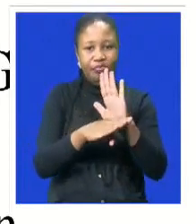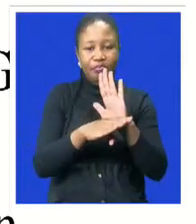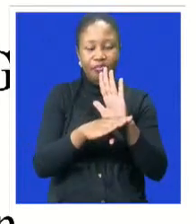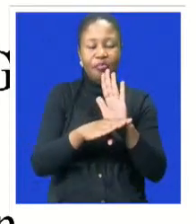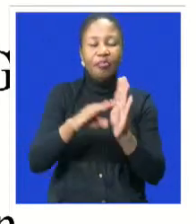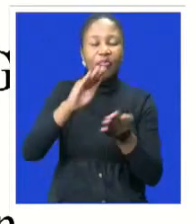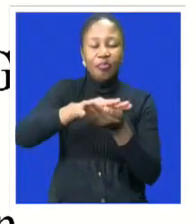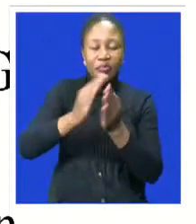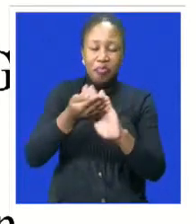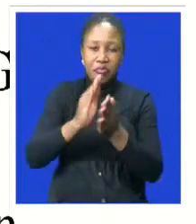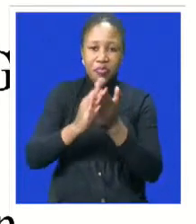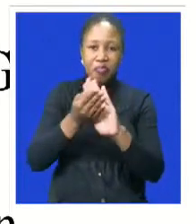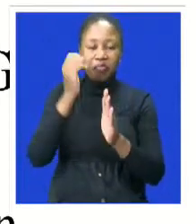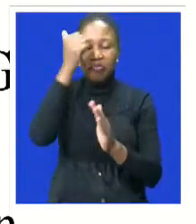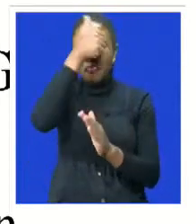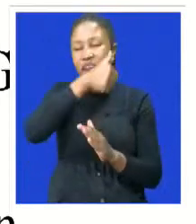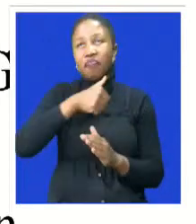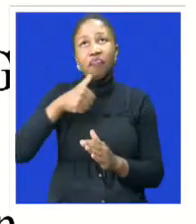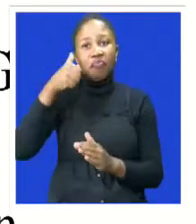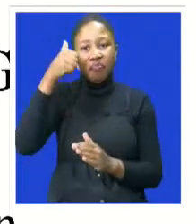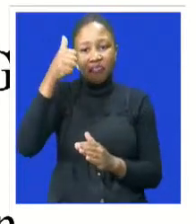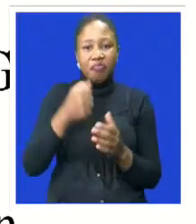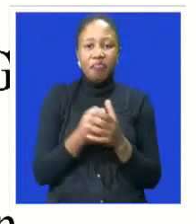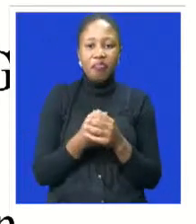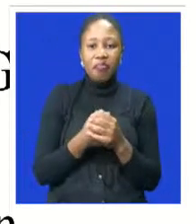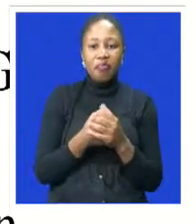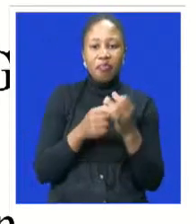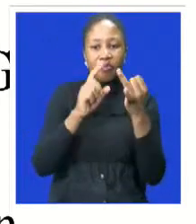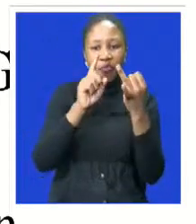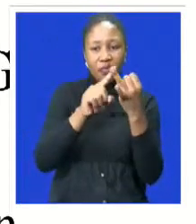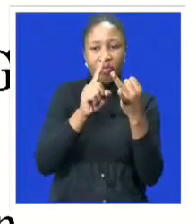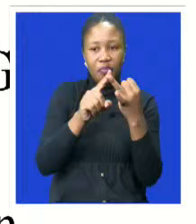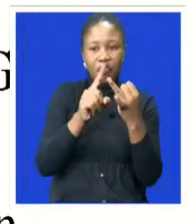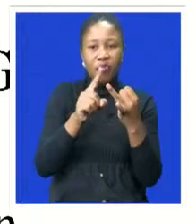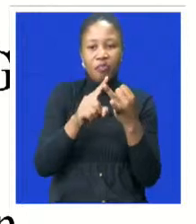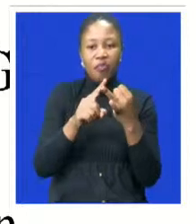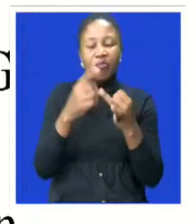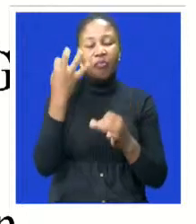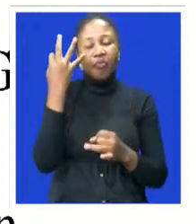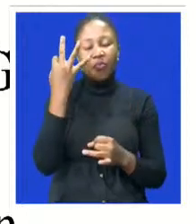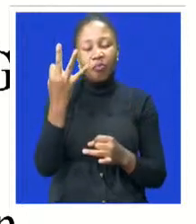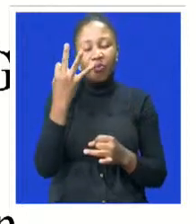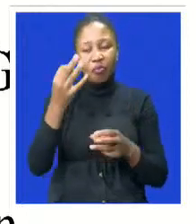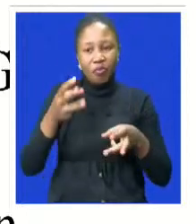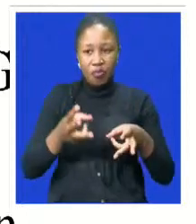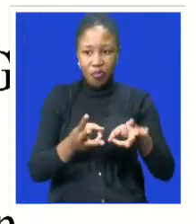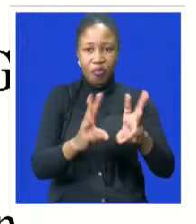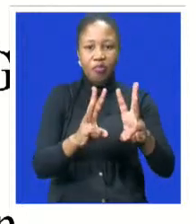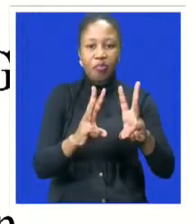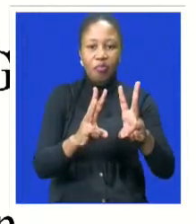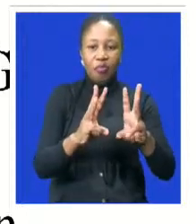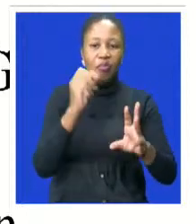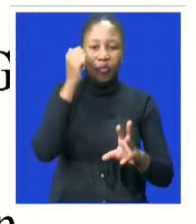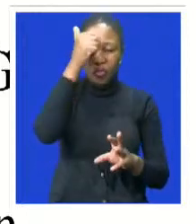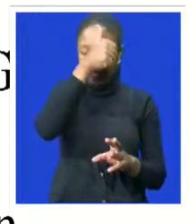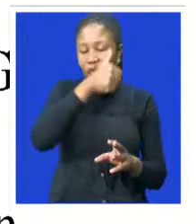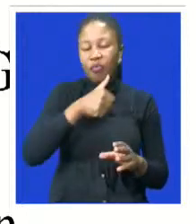nature. I expect you to classify things as natural and